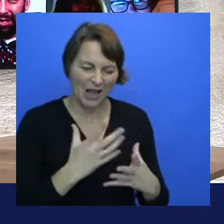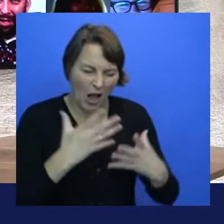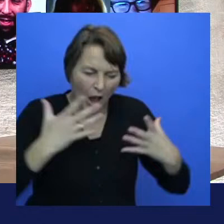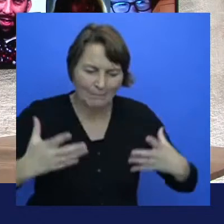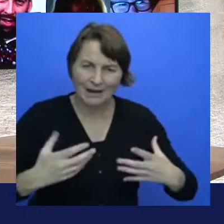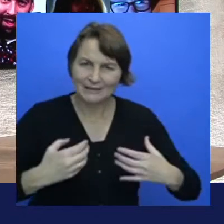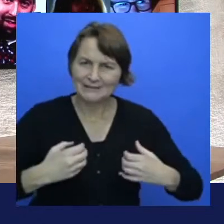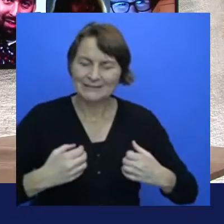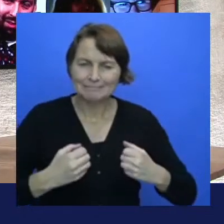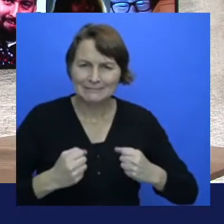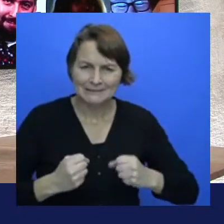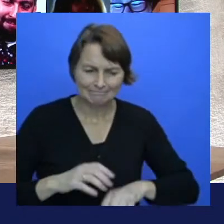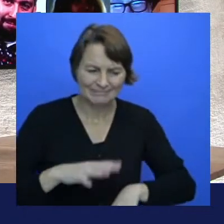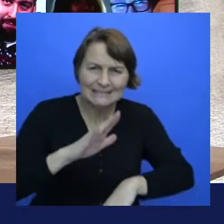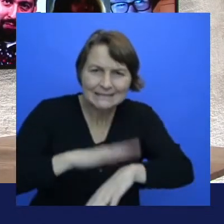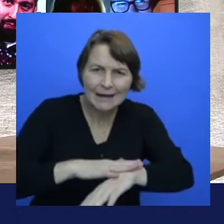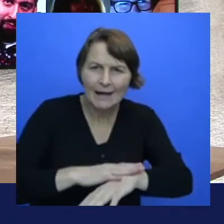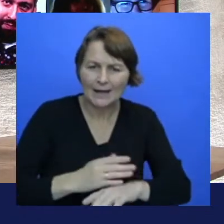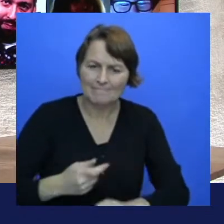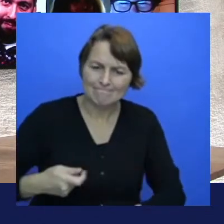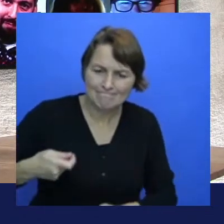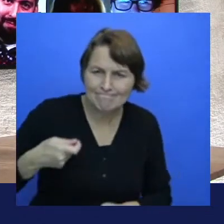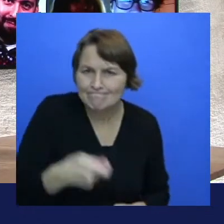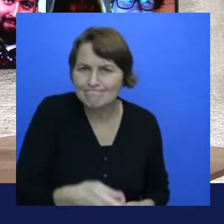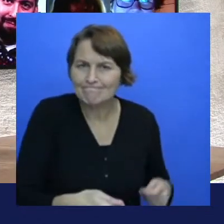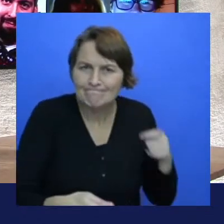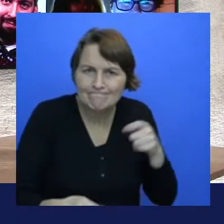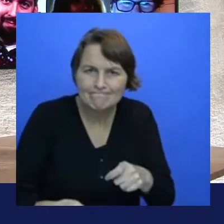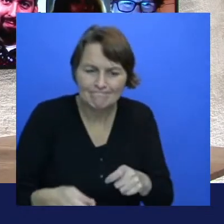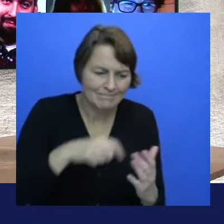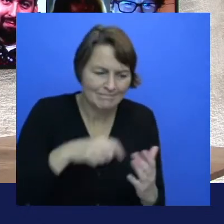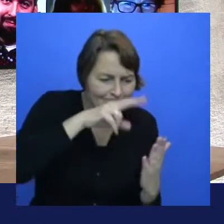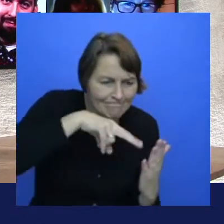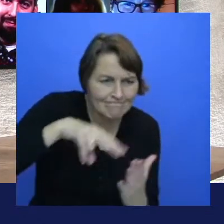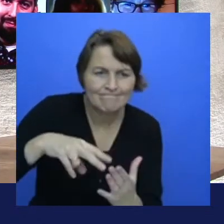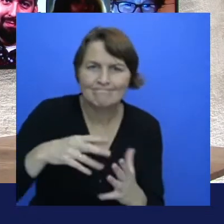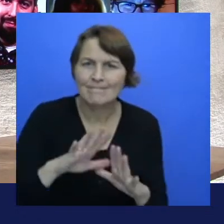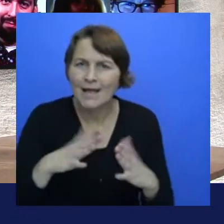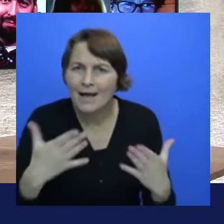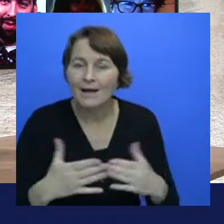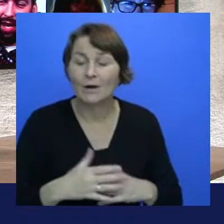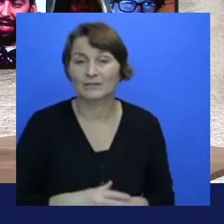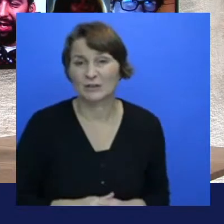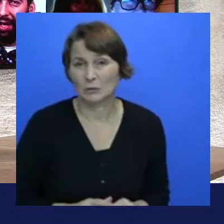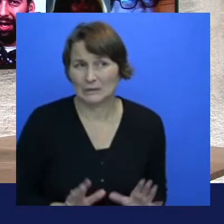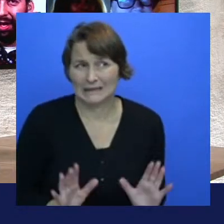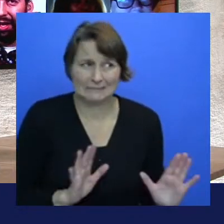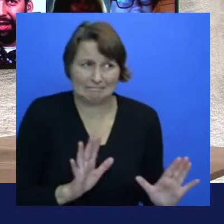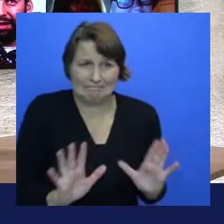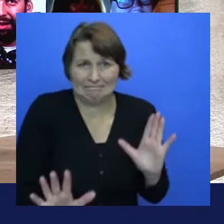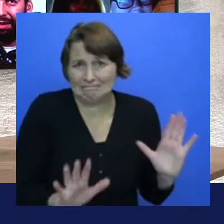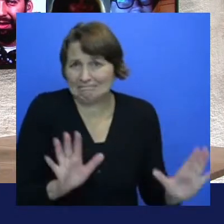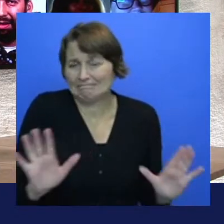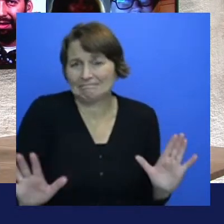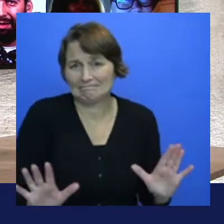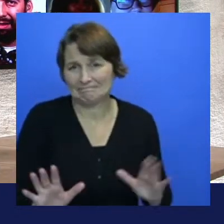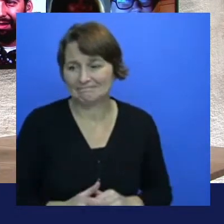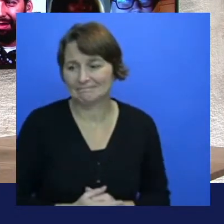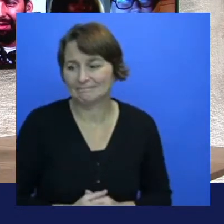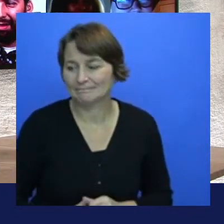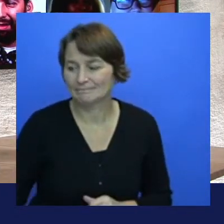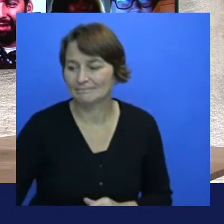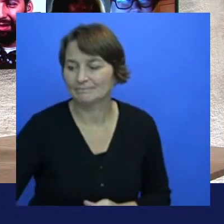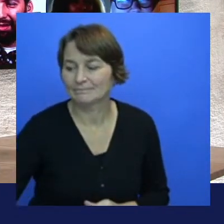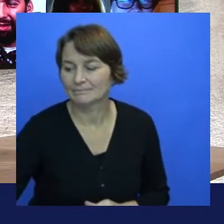it. Yeah, it really depends. I think I think there's sort of a norm